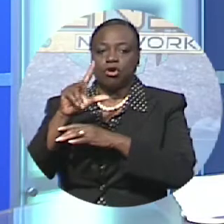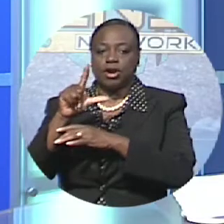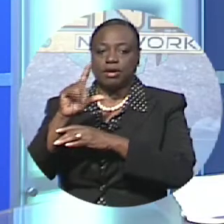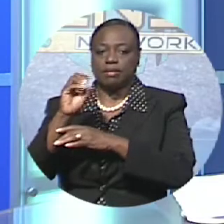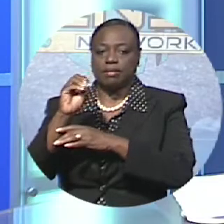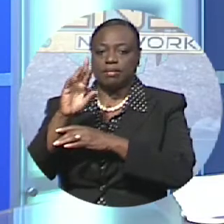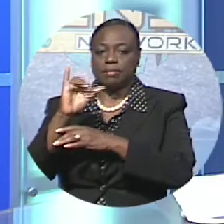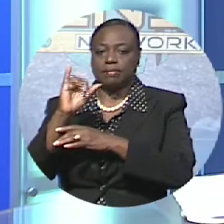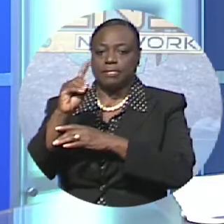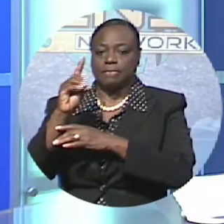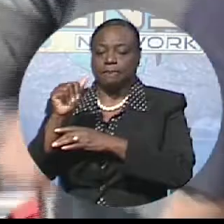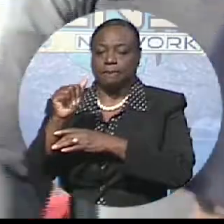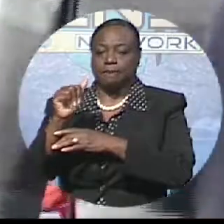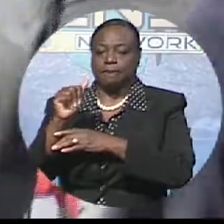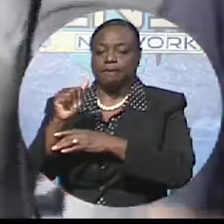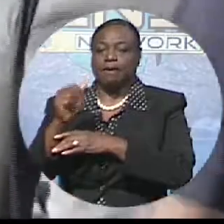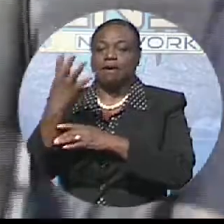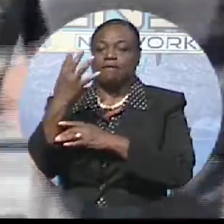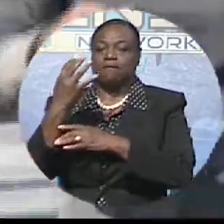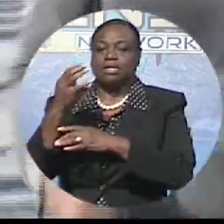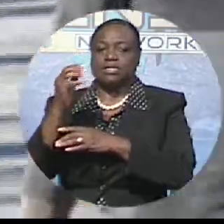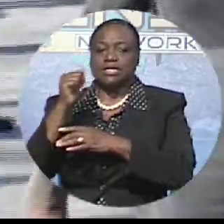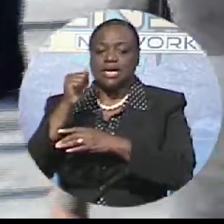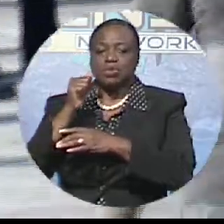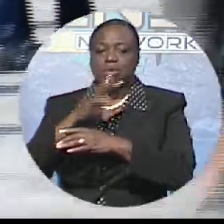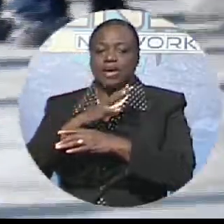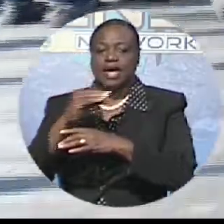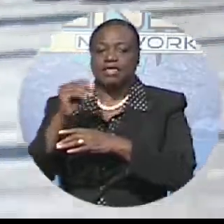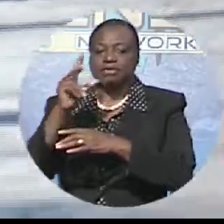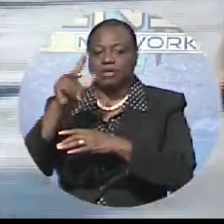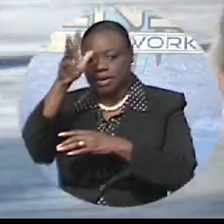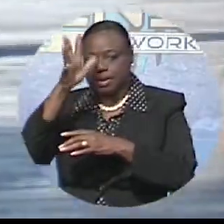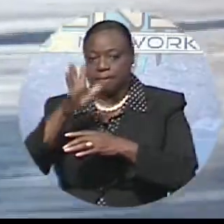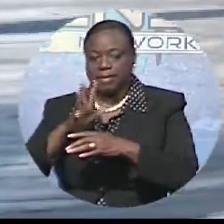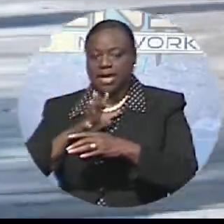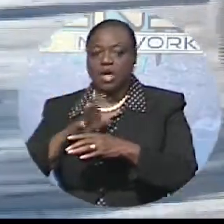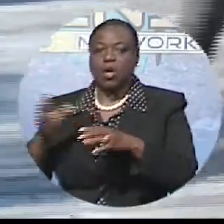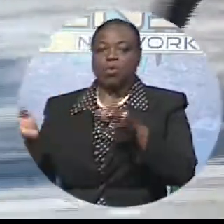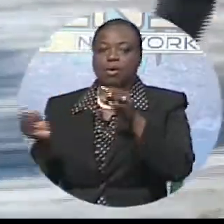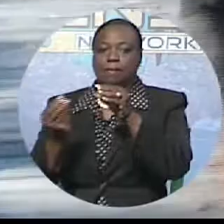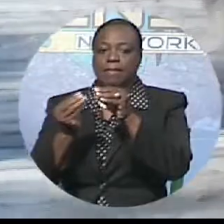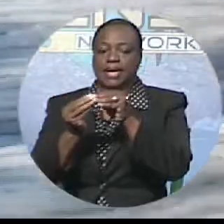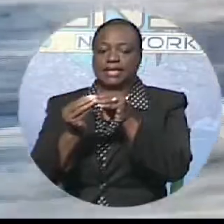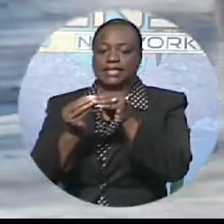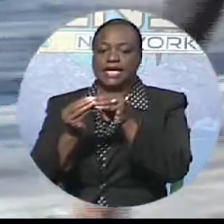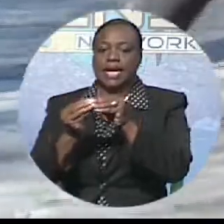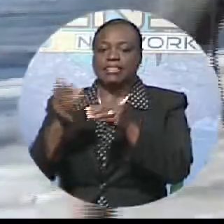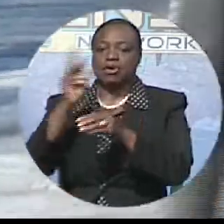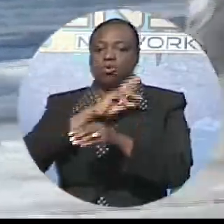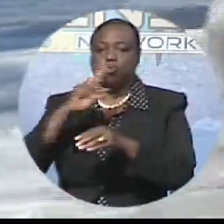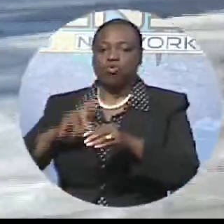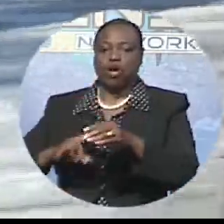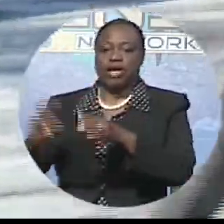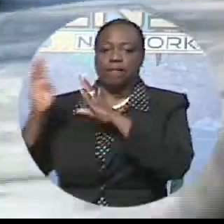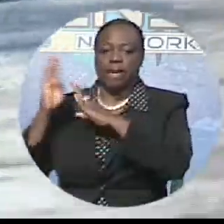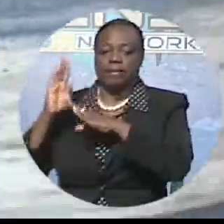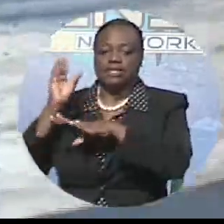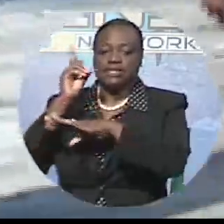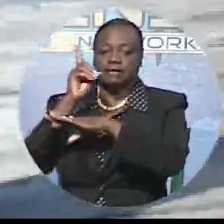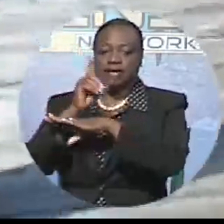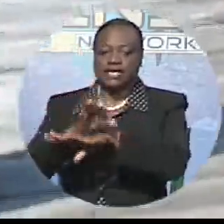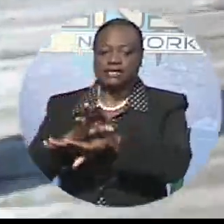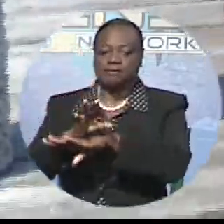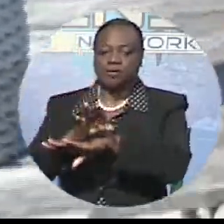that's 14 men and 3 women, arrived at the Royal Bahamas Defense Force's Coral Harbor Base yesterday afternoon and are now in the hands of